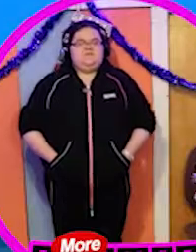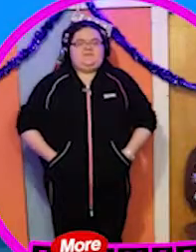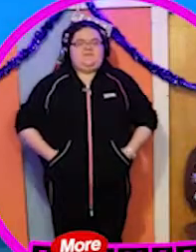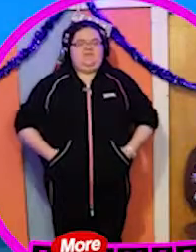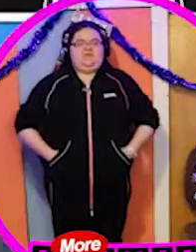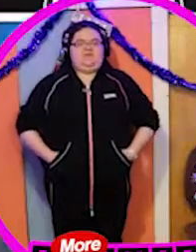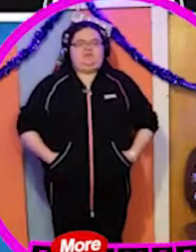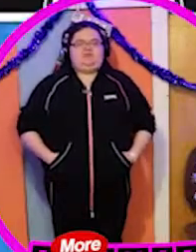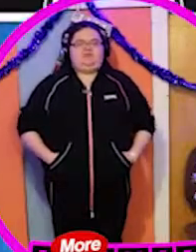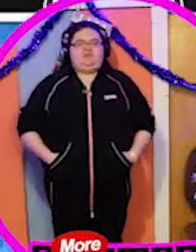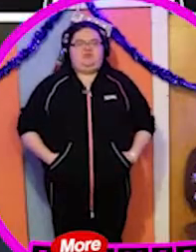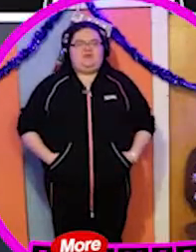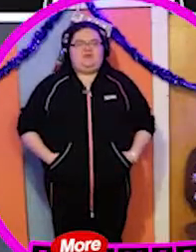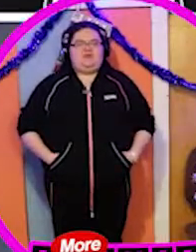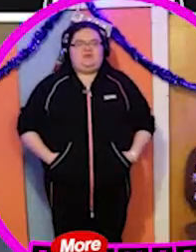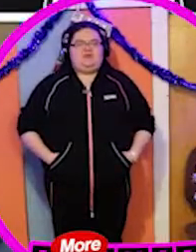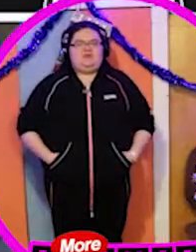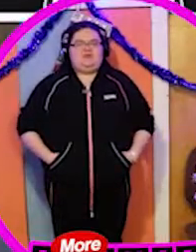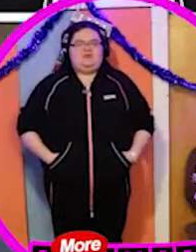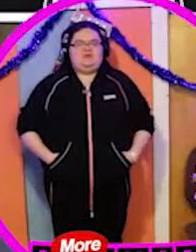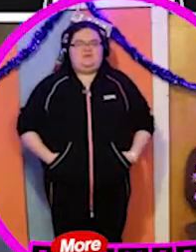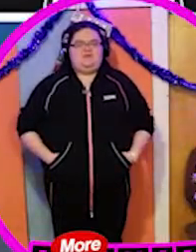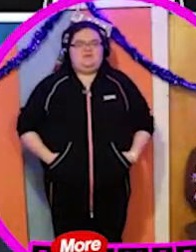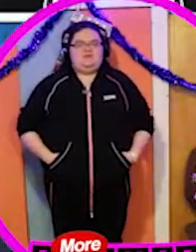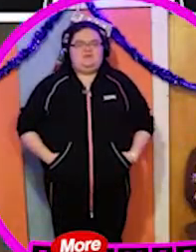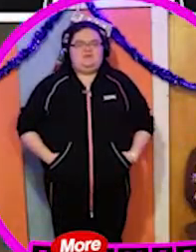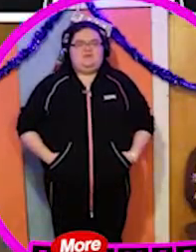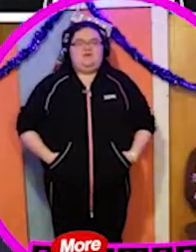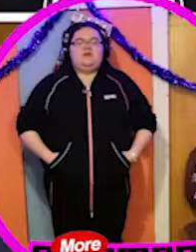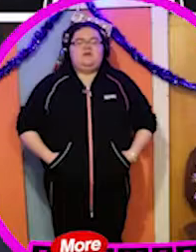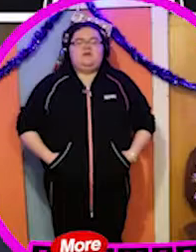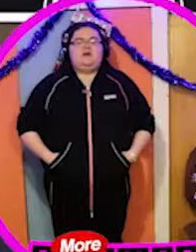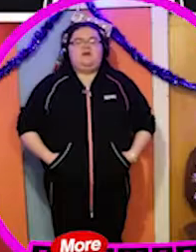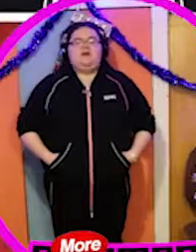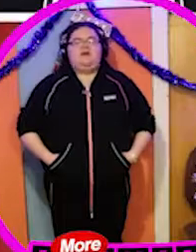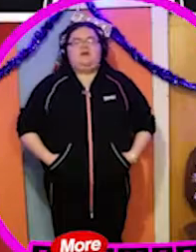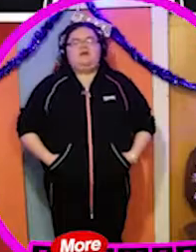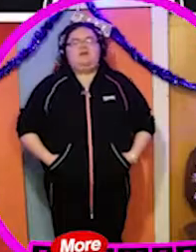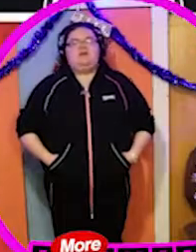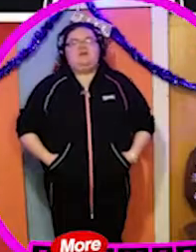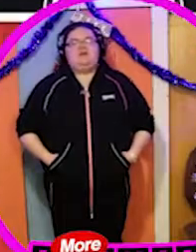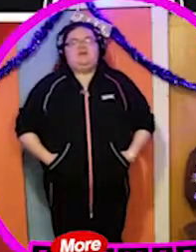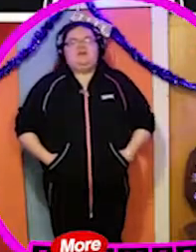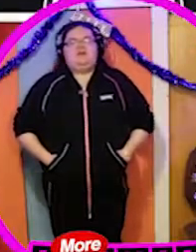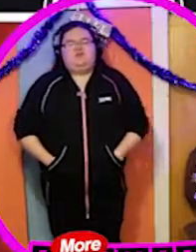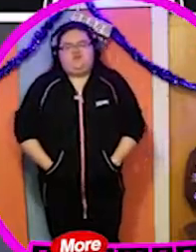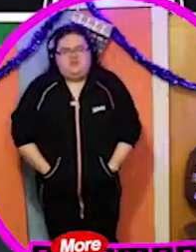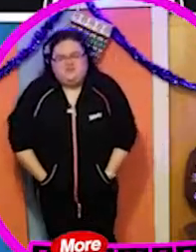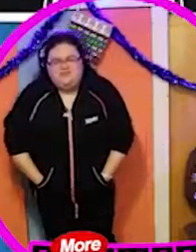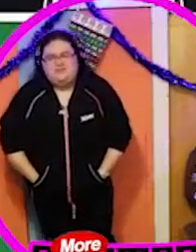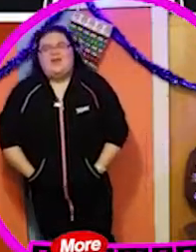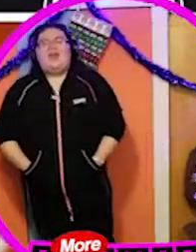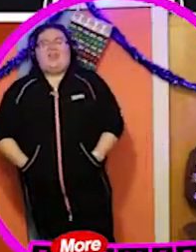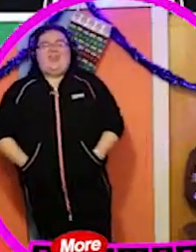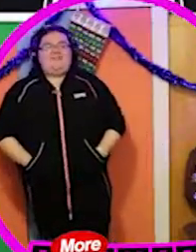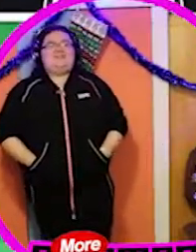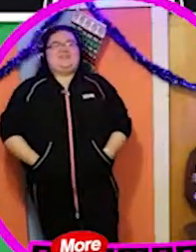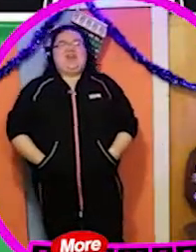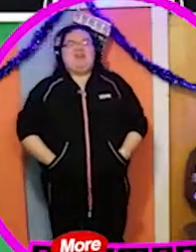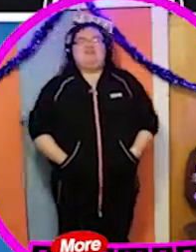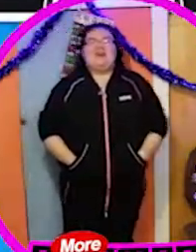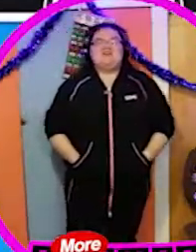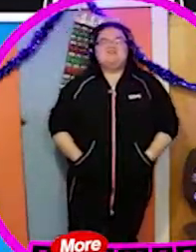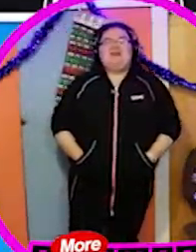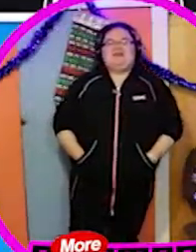not there. Oh. Just behind you. Oh shit. Oh. Yeah, you're good. Nice. Oh. Three players left. Come on, Josh. We got you. That